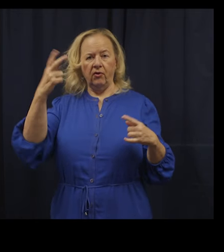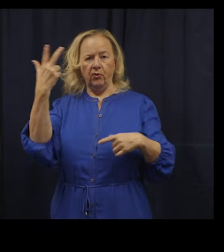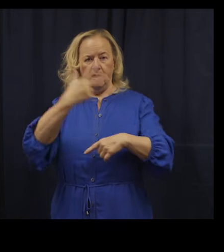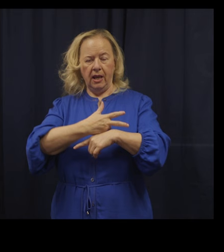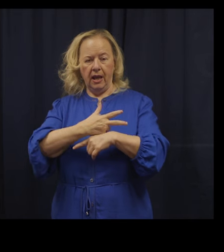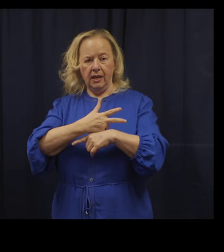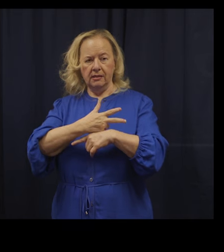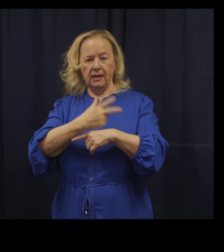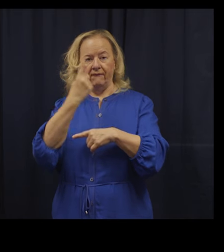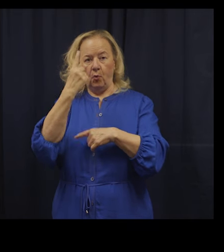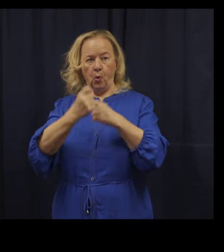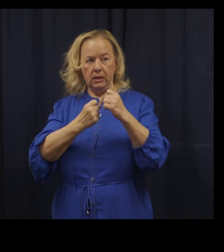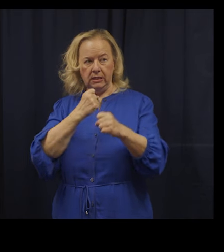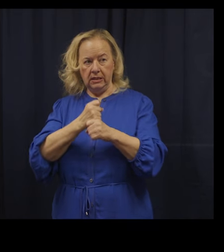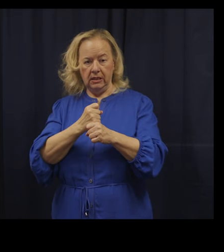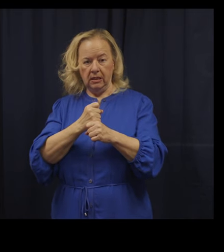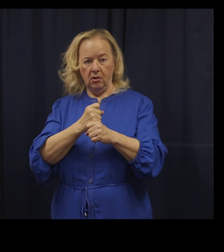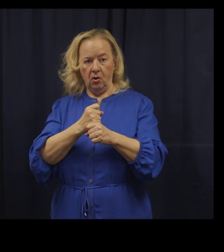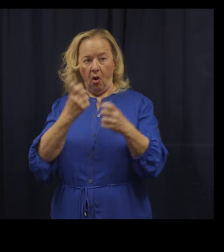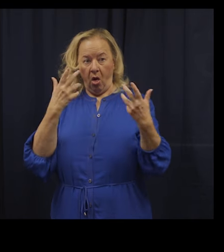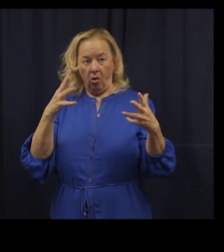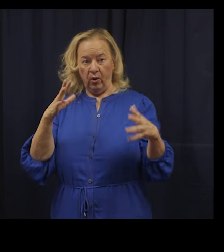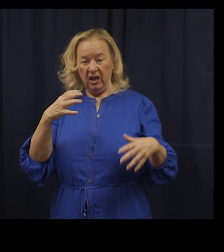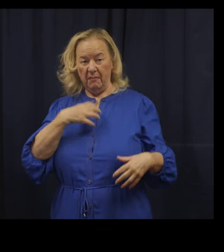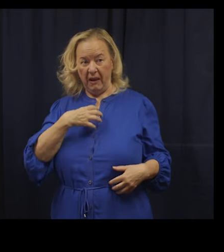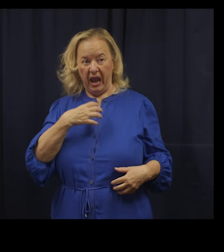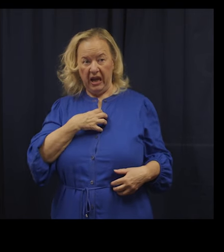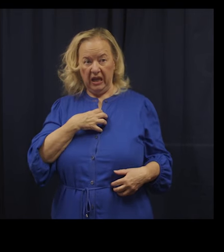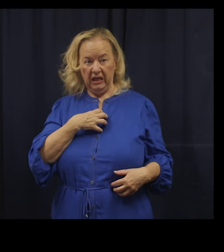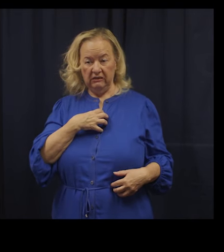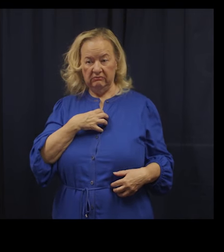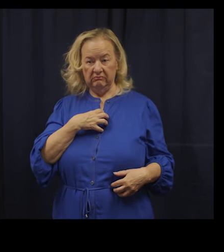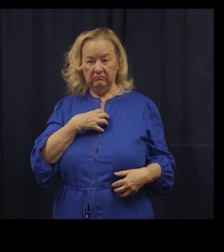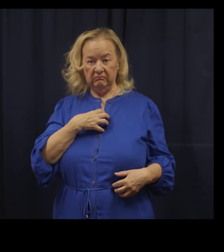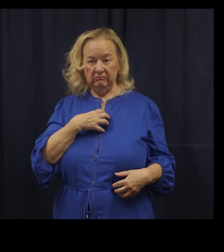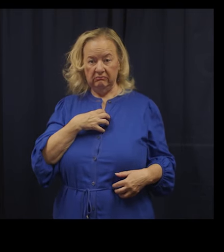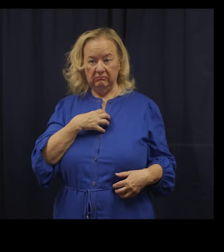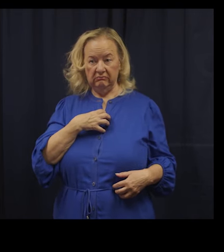year vacation, and they're already complaining.